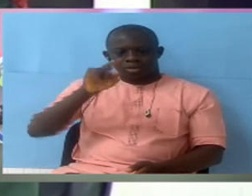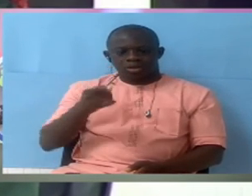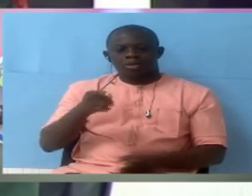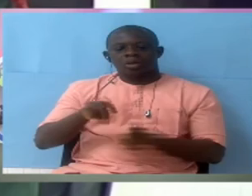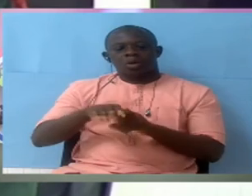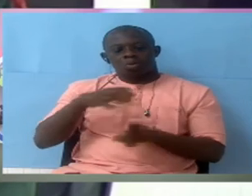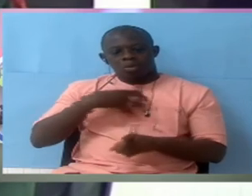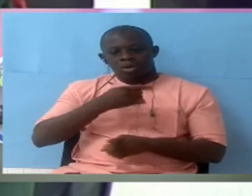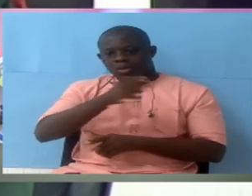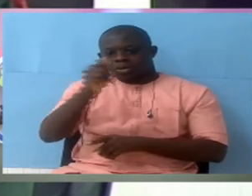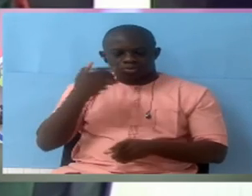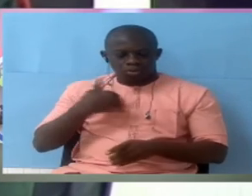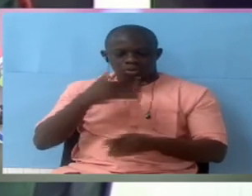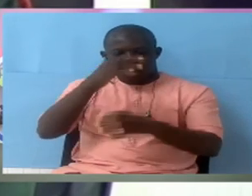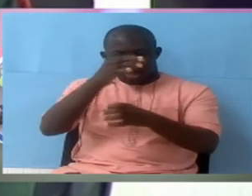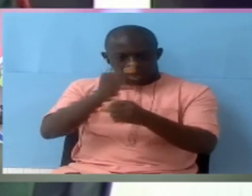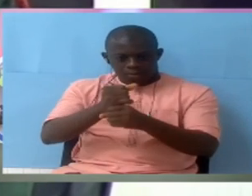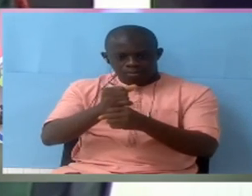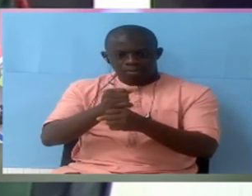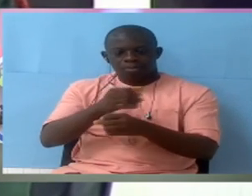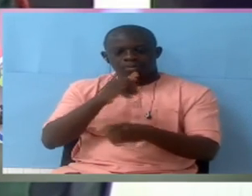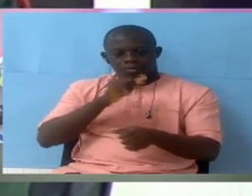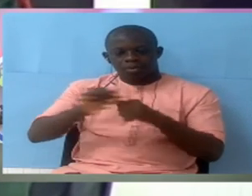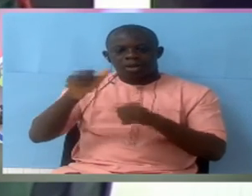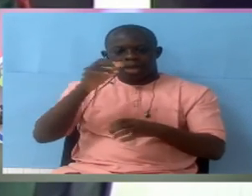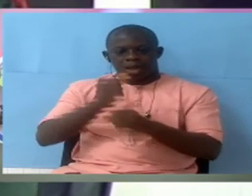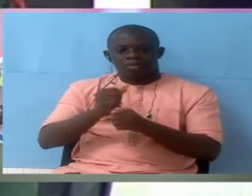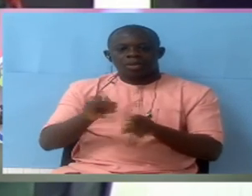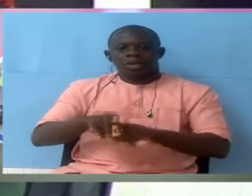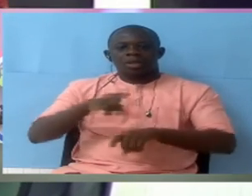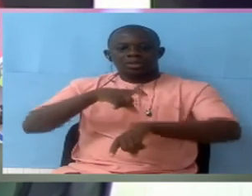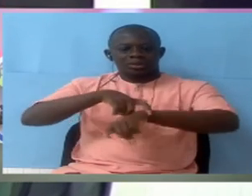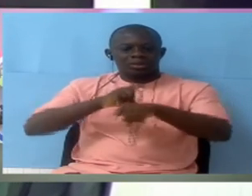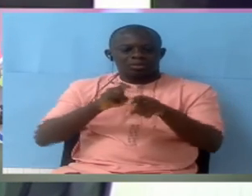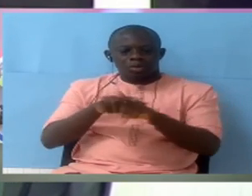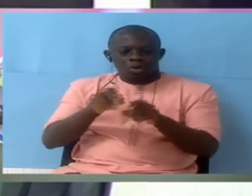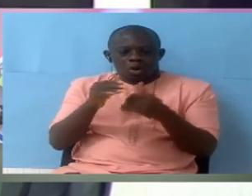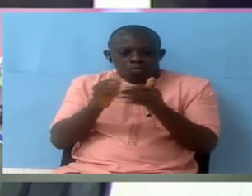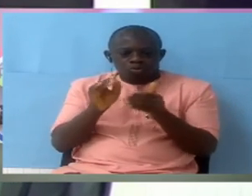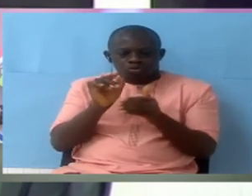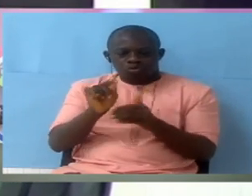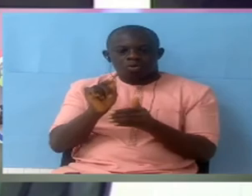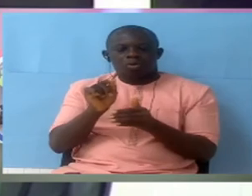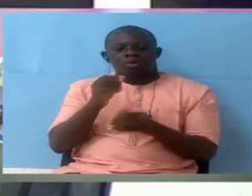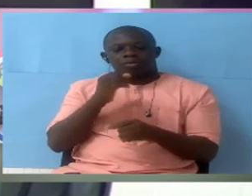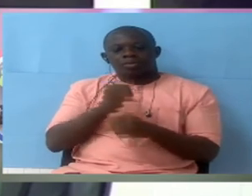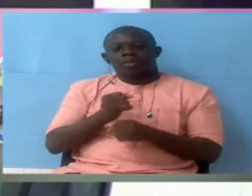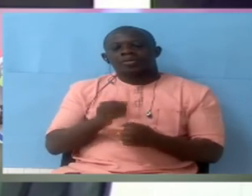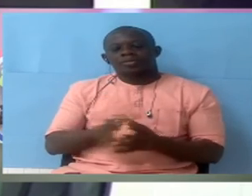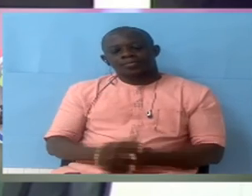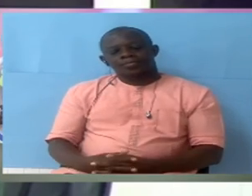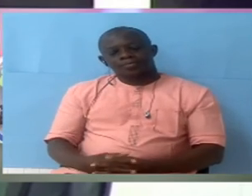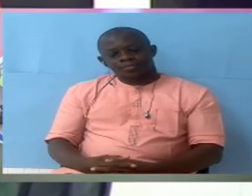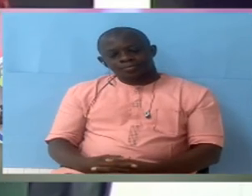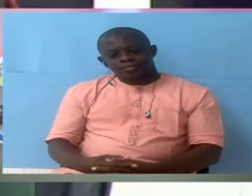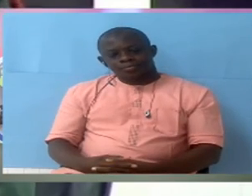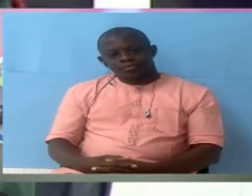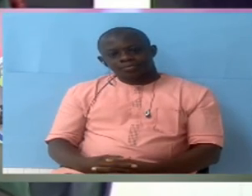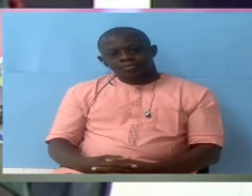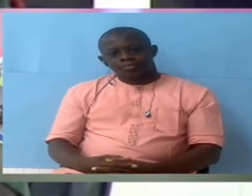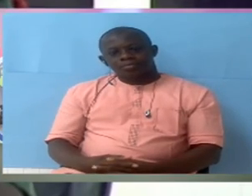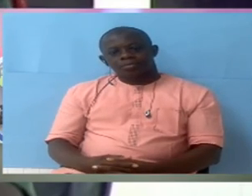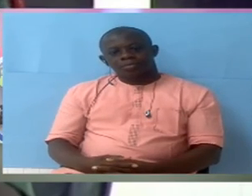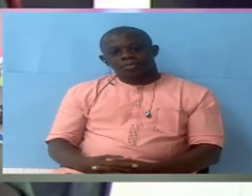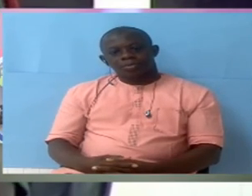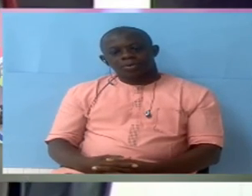me slacken the cough. Dama bëgg ñu dimbalé ma ñu xala yolomal tuuti ciéné biñ ma def.